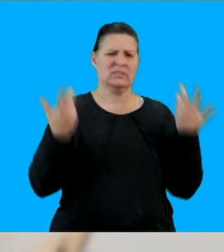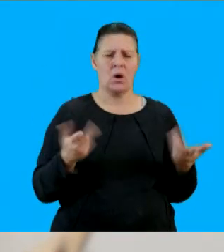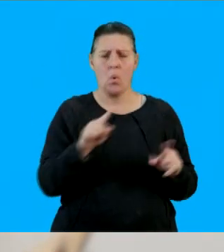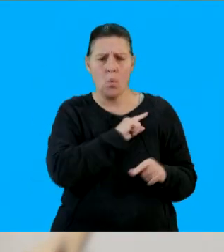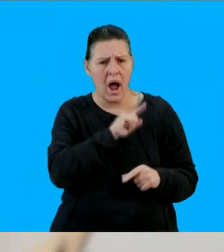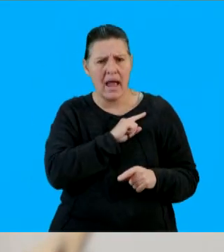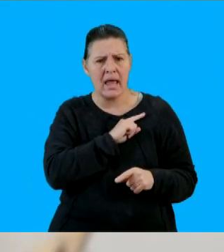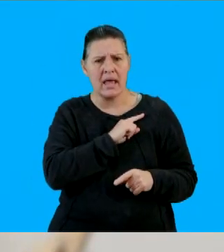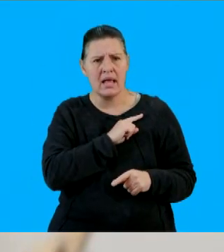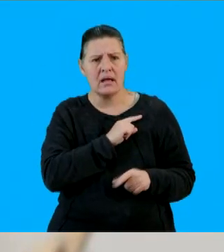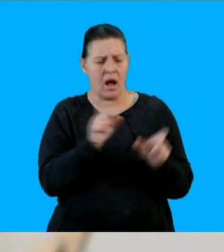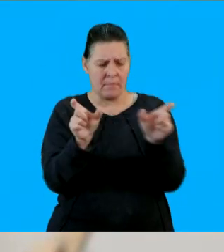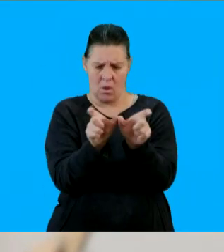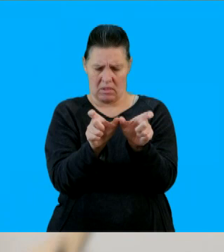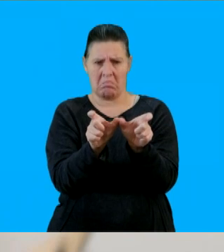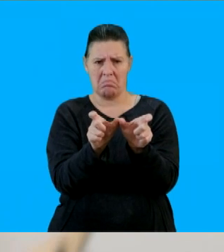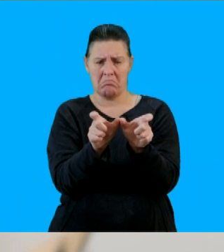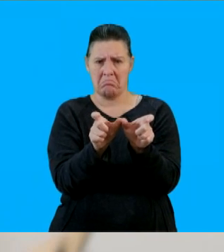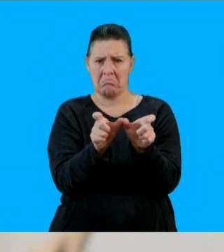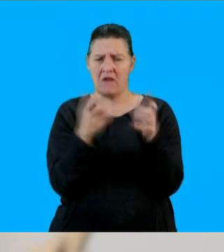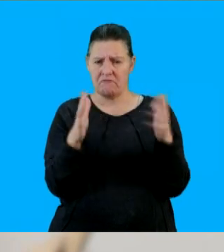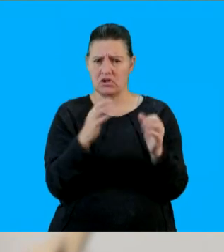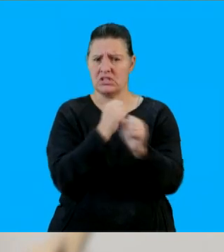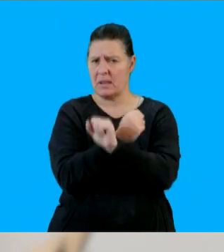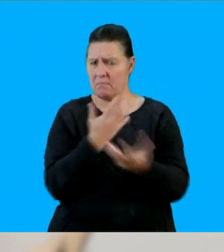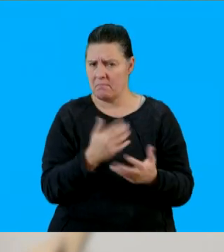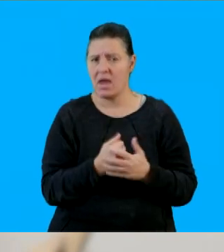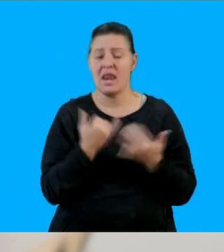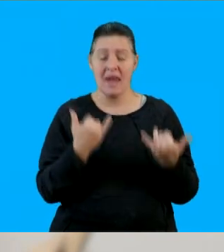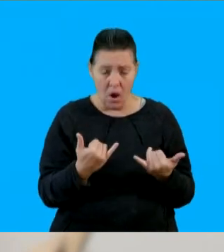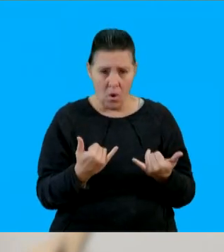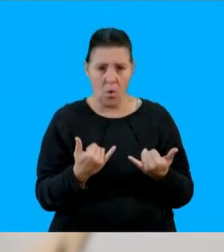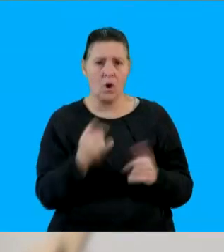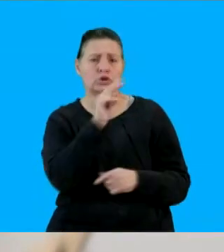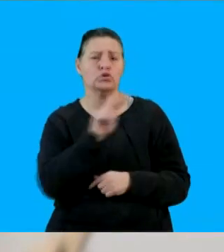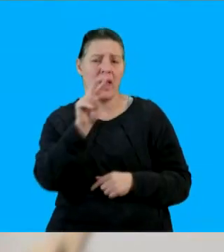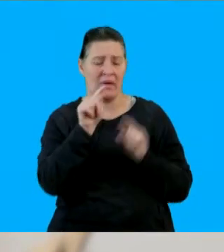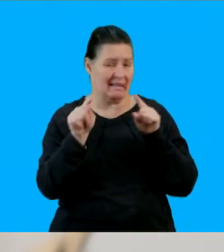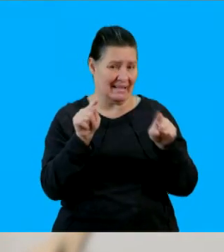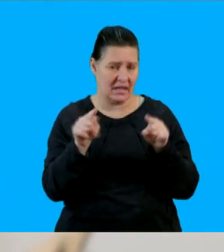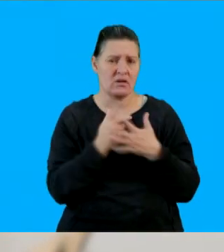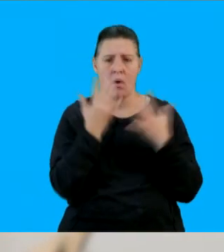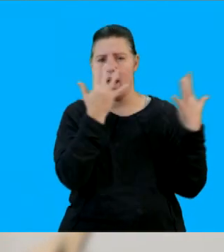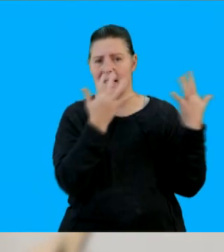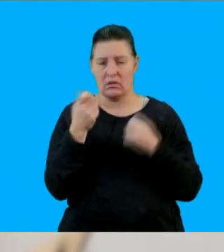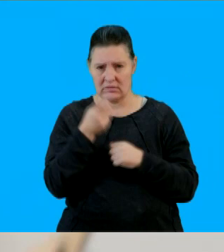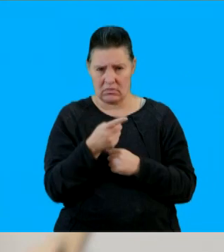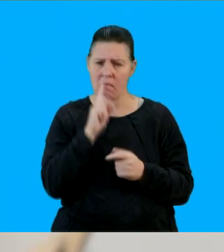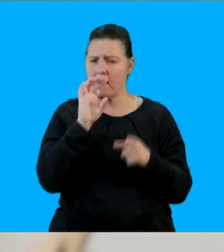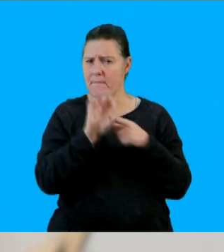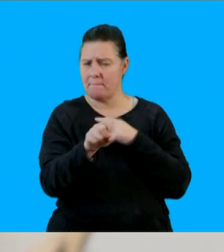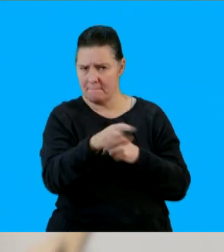too different because we've been now multiplying two binomials. So when we talk about squaring binomials, let's see how we